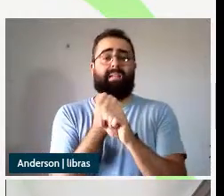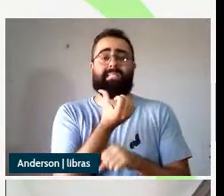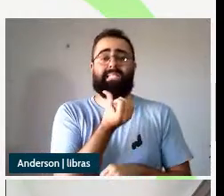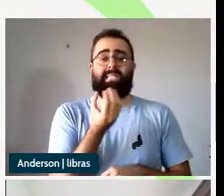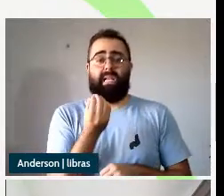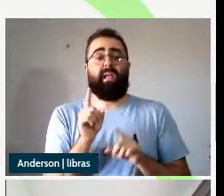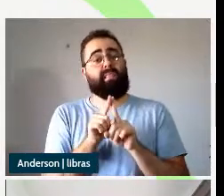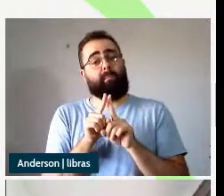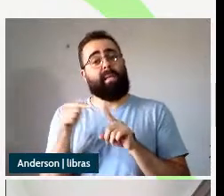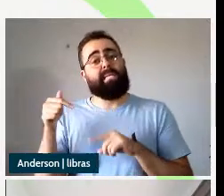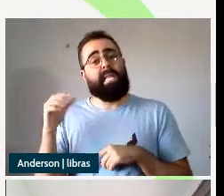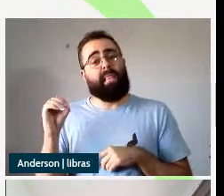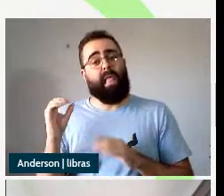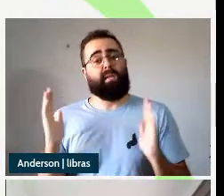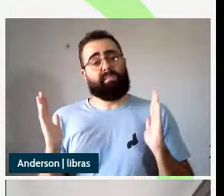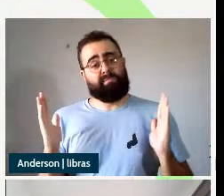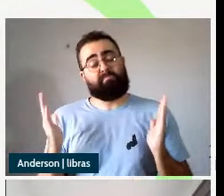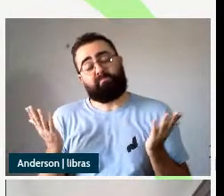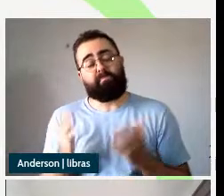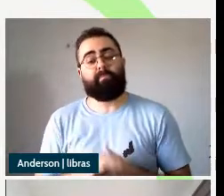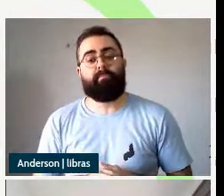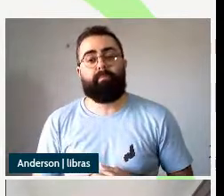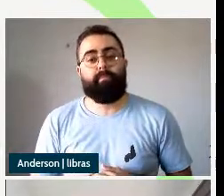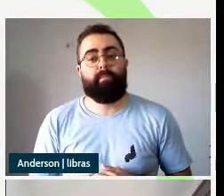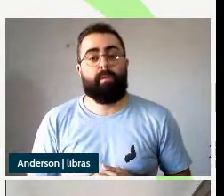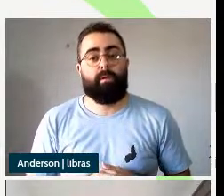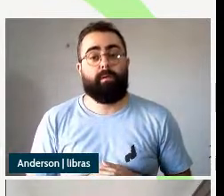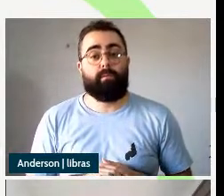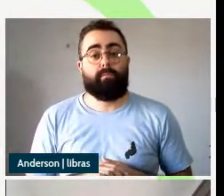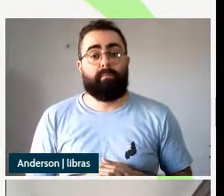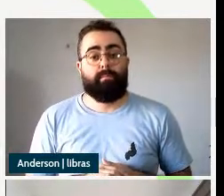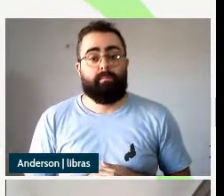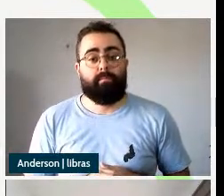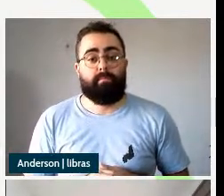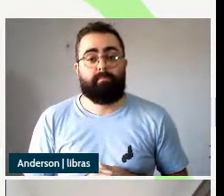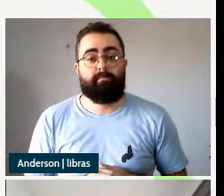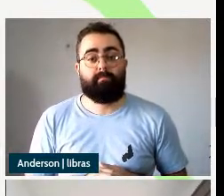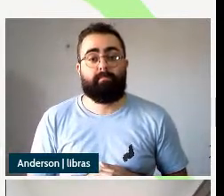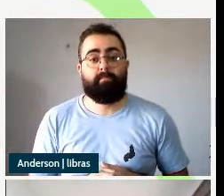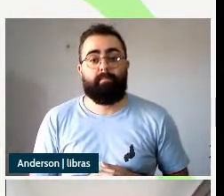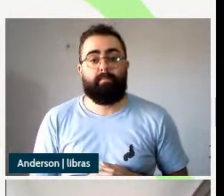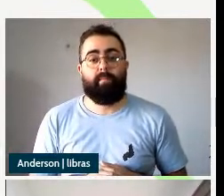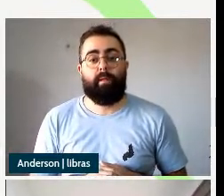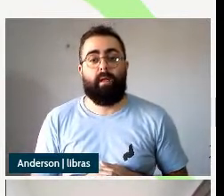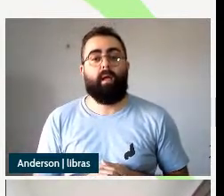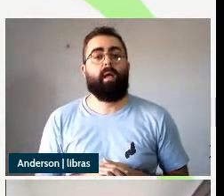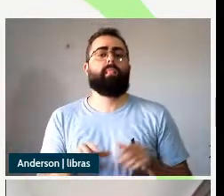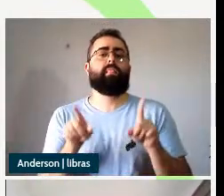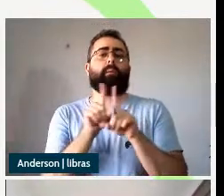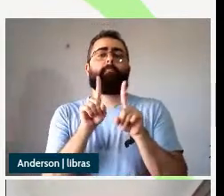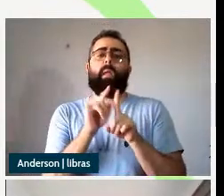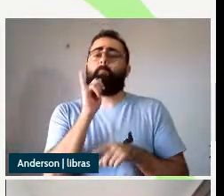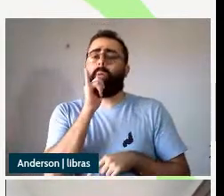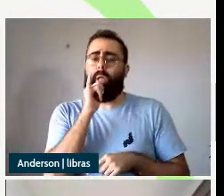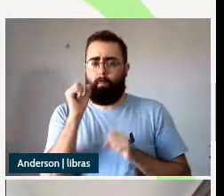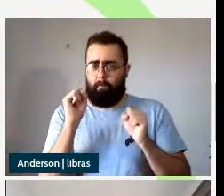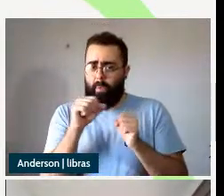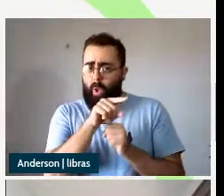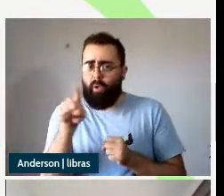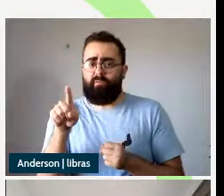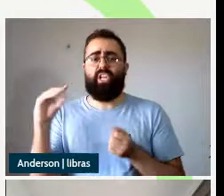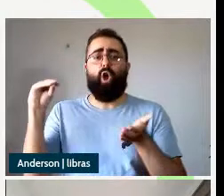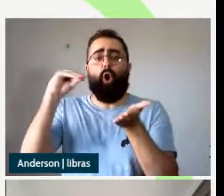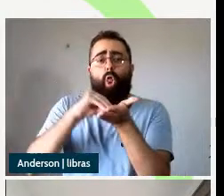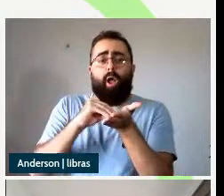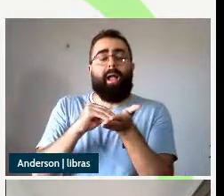He also saw that, even though it cannot appear in things like, any doctor told me that I should drink